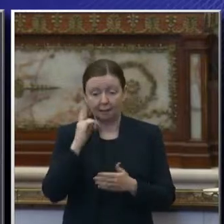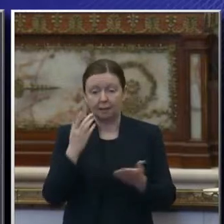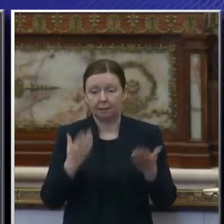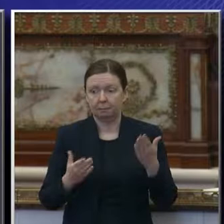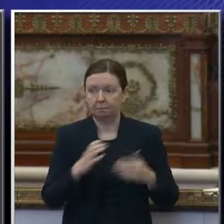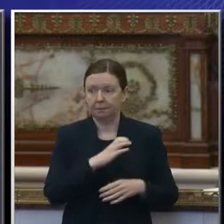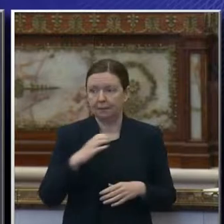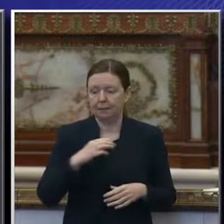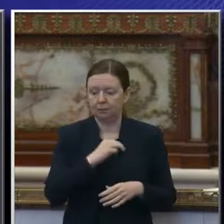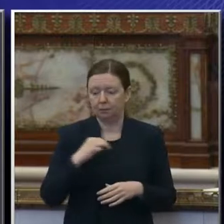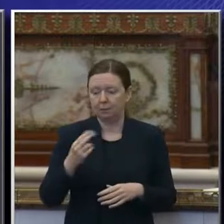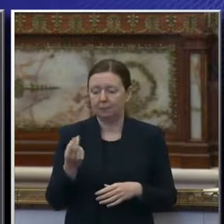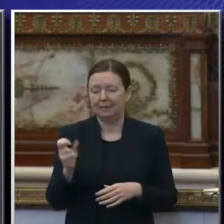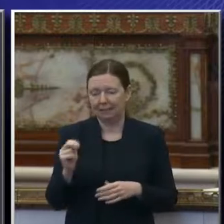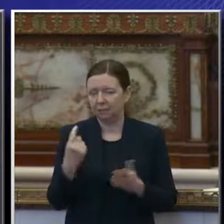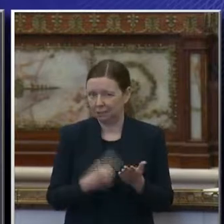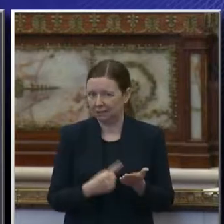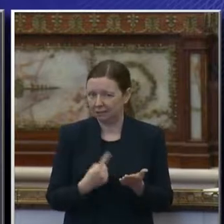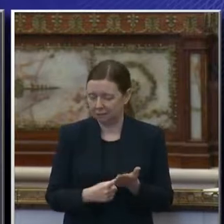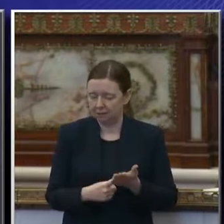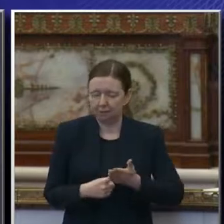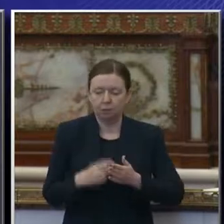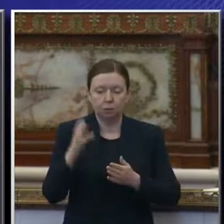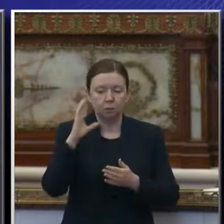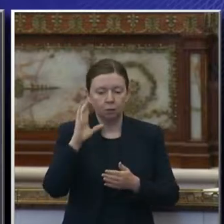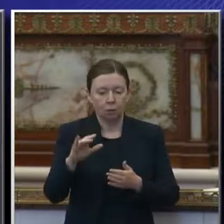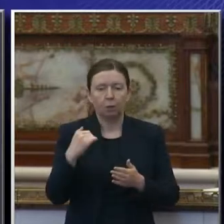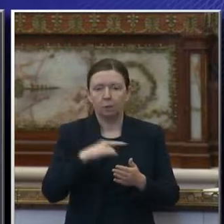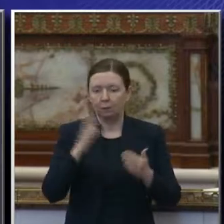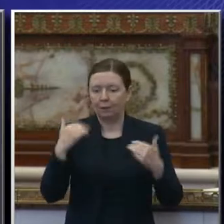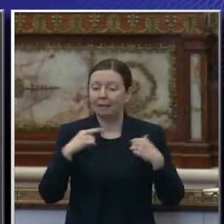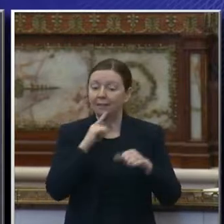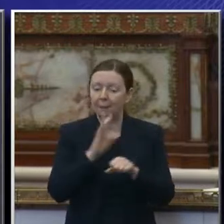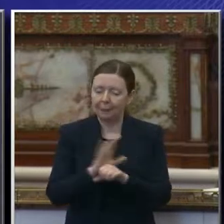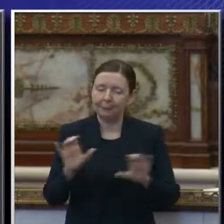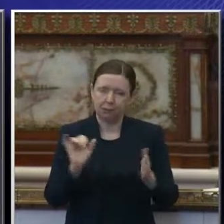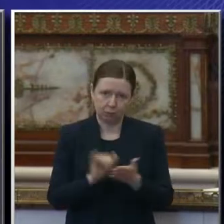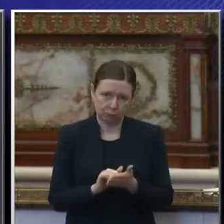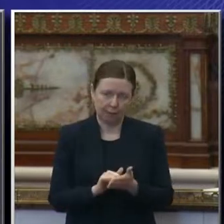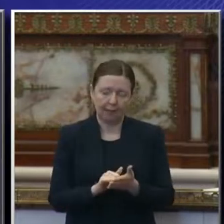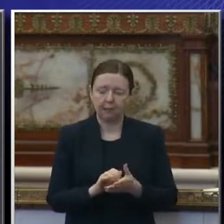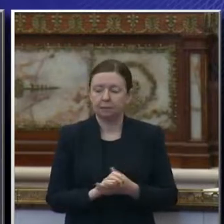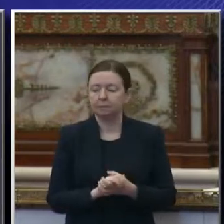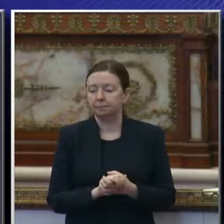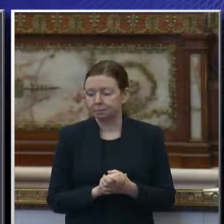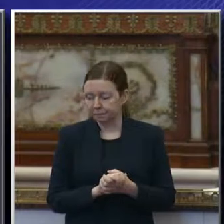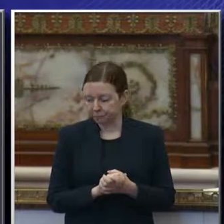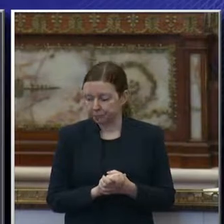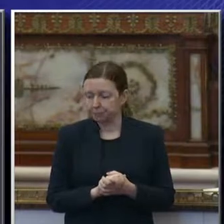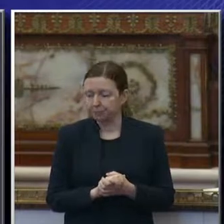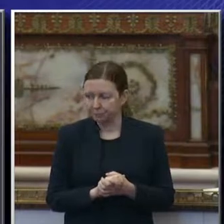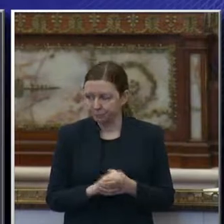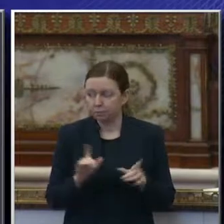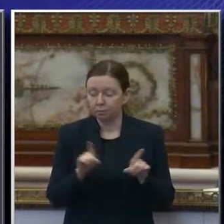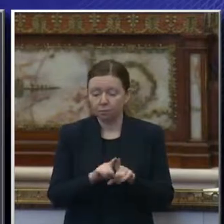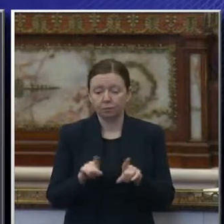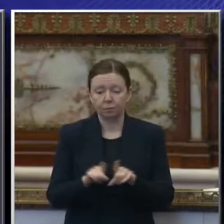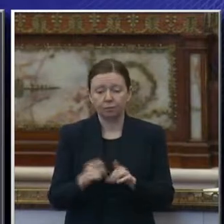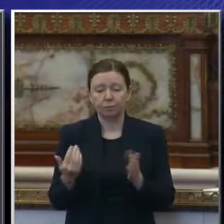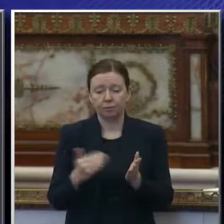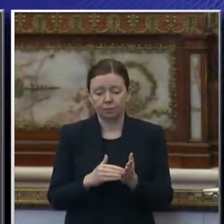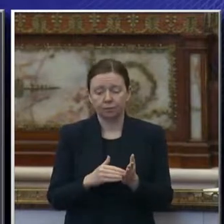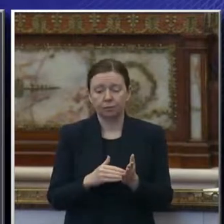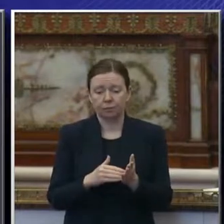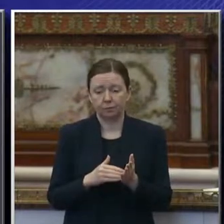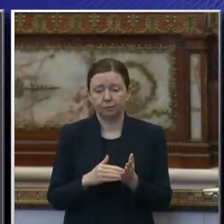council member Heenan was discussing, to know that we are going to have a commitment to do that. And also, again,